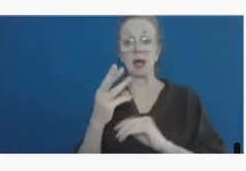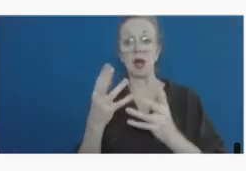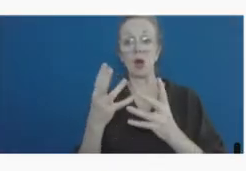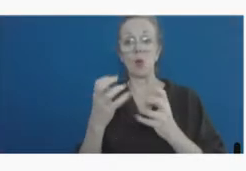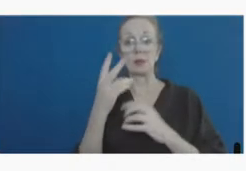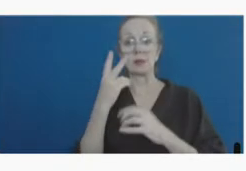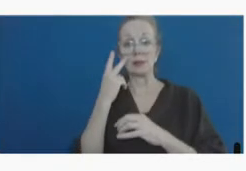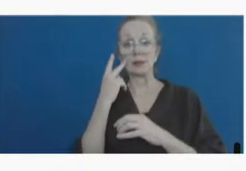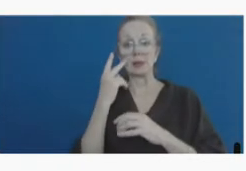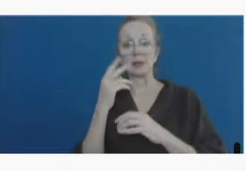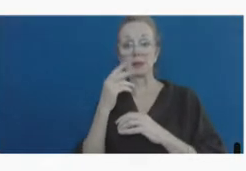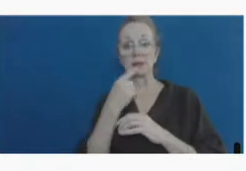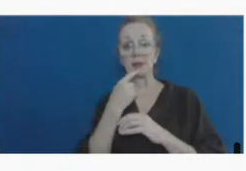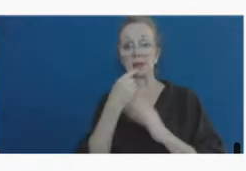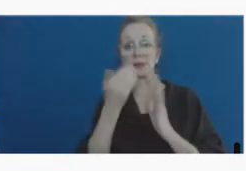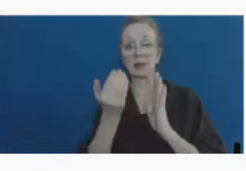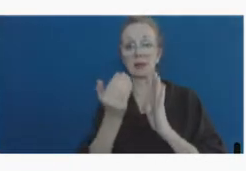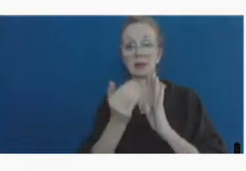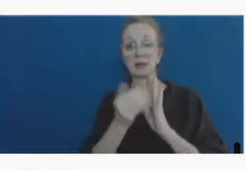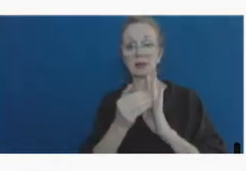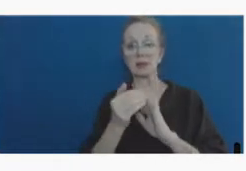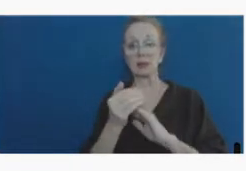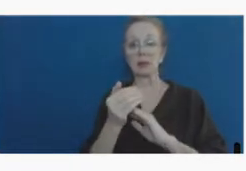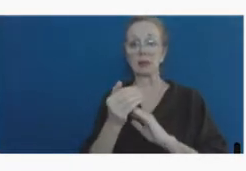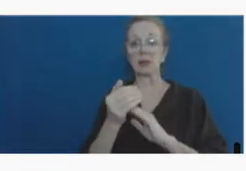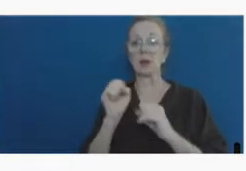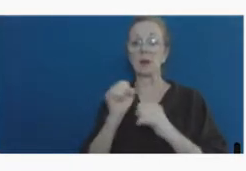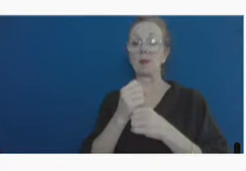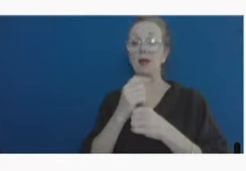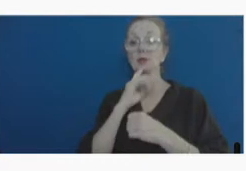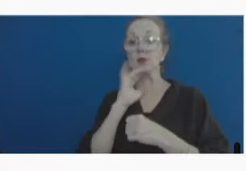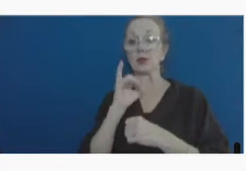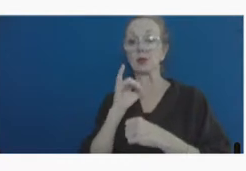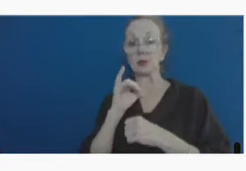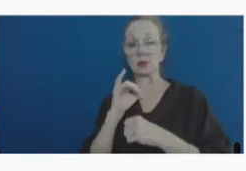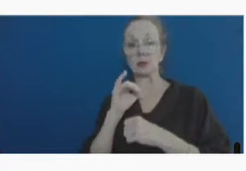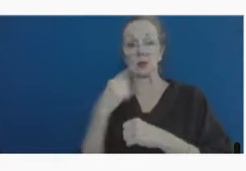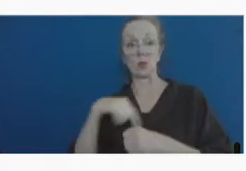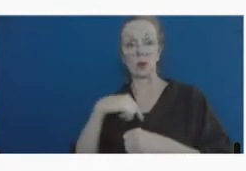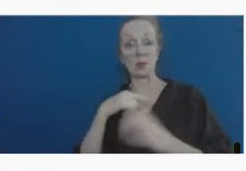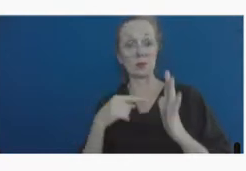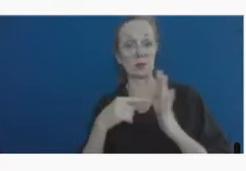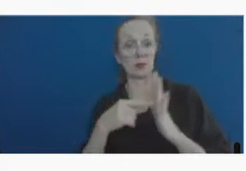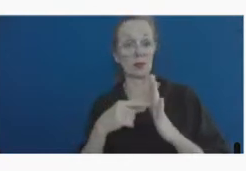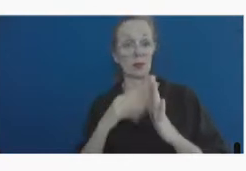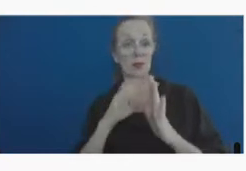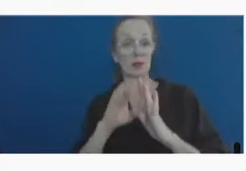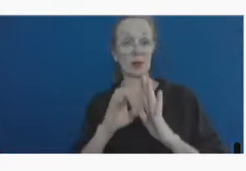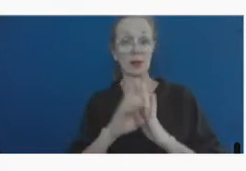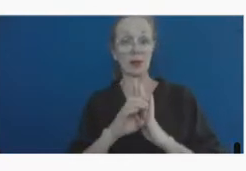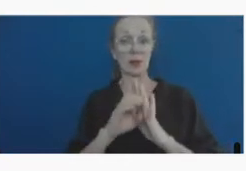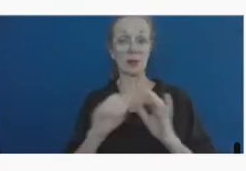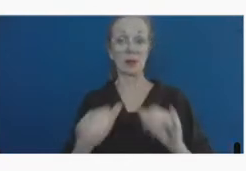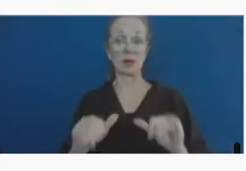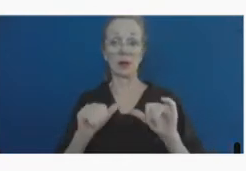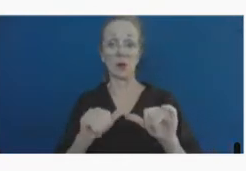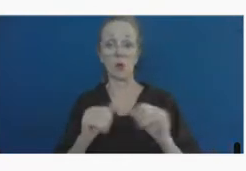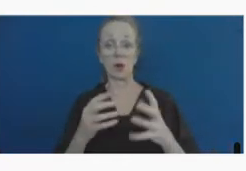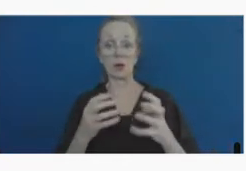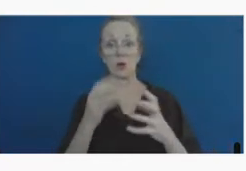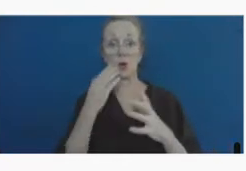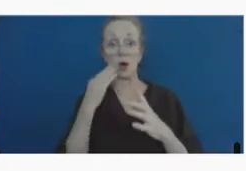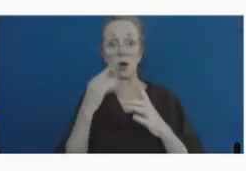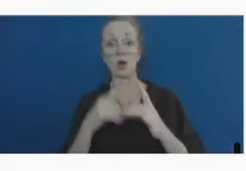call out there that as you mentioned, wanting to make sure that we still preserve the character of existing neighborhoods, I wanted to know how you all are thinking